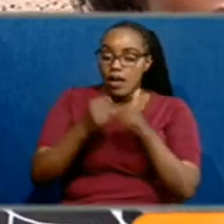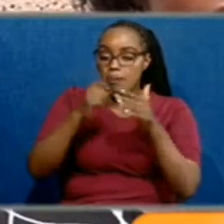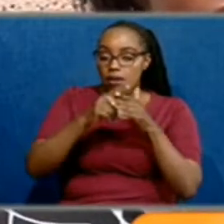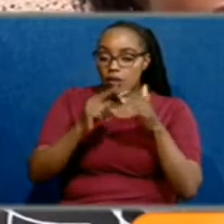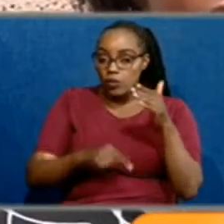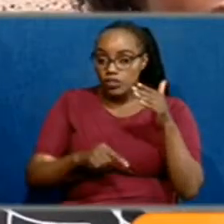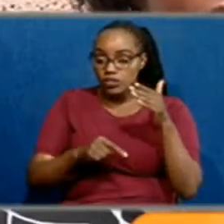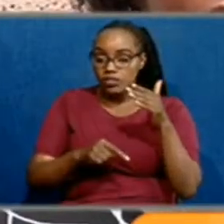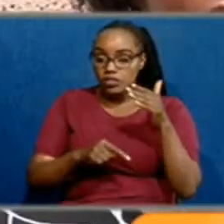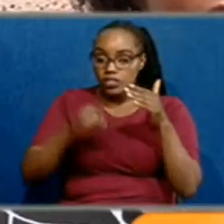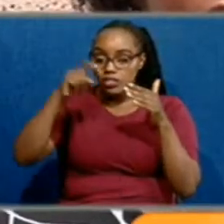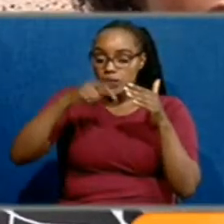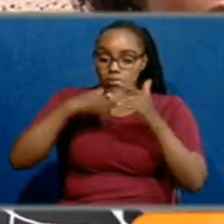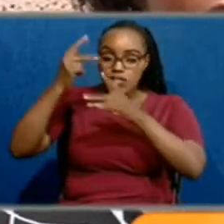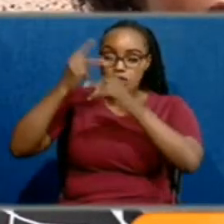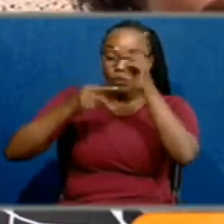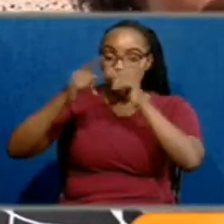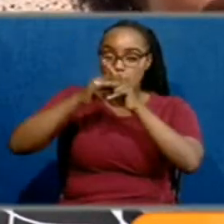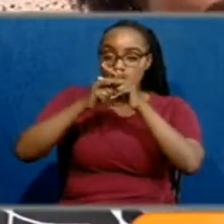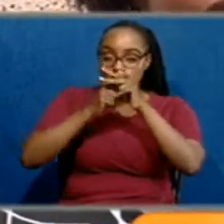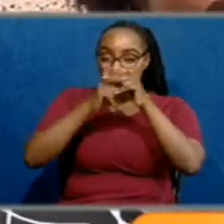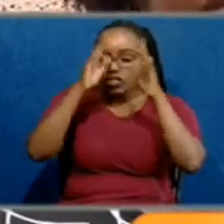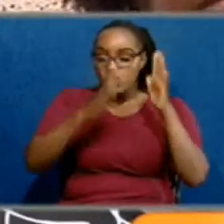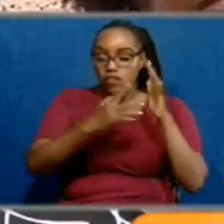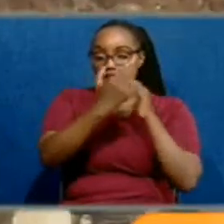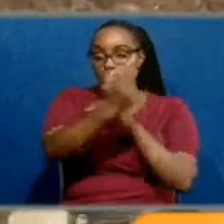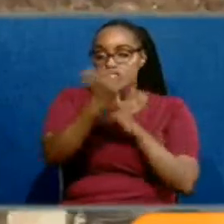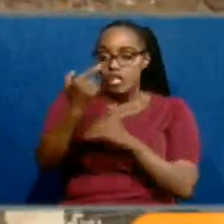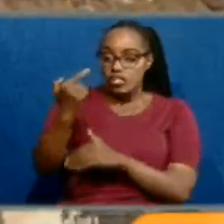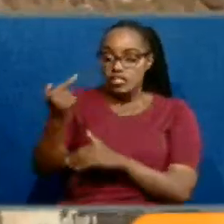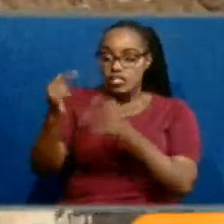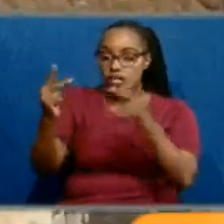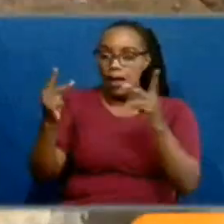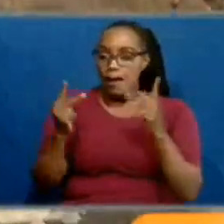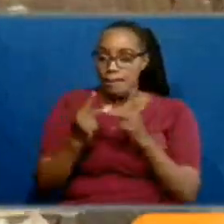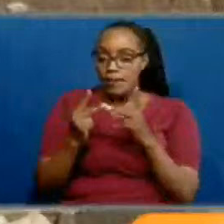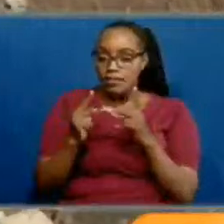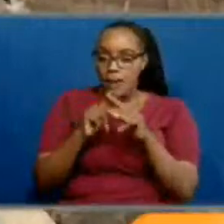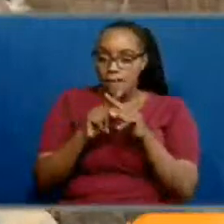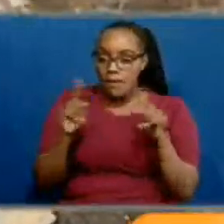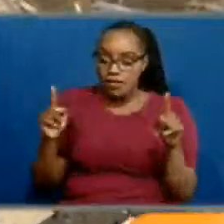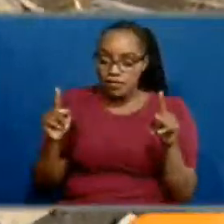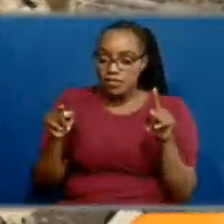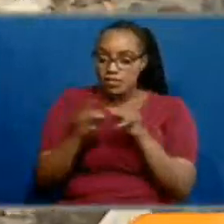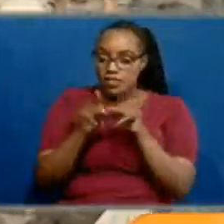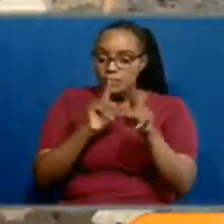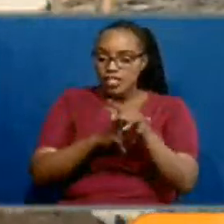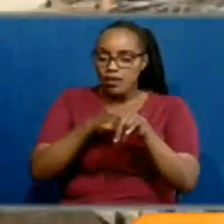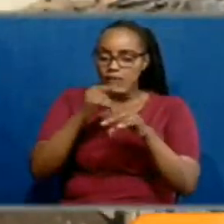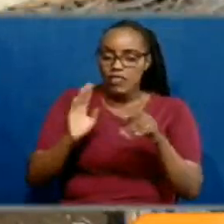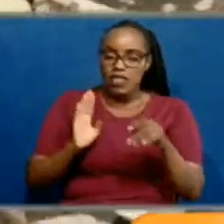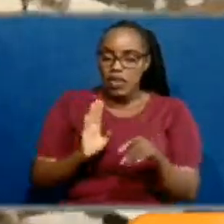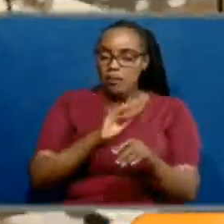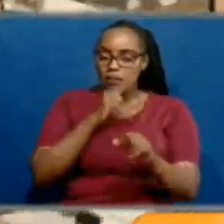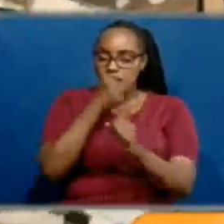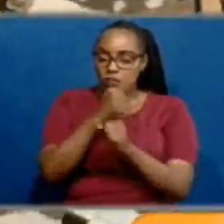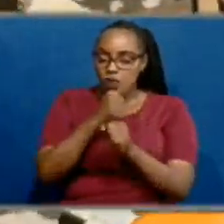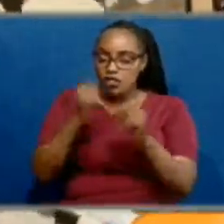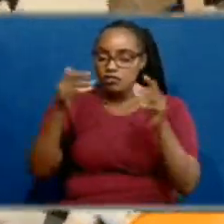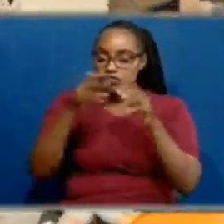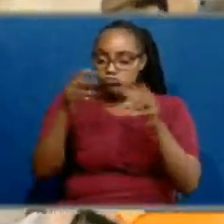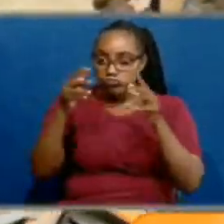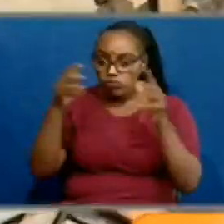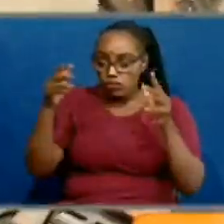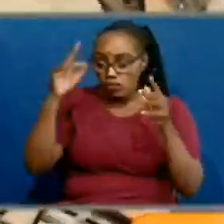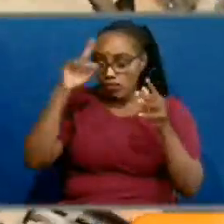have a professional engineer in every location. However, even as the board works to expand the number of